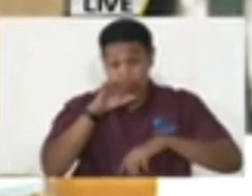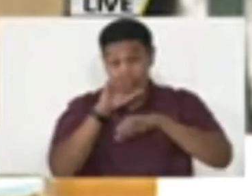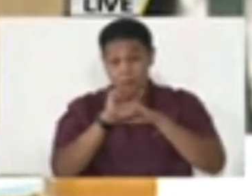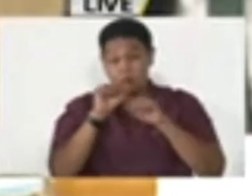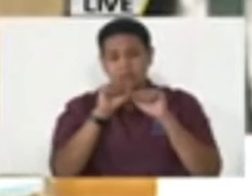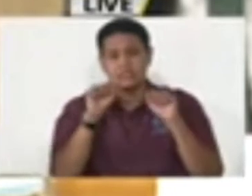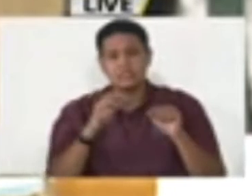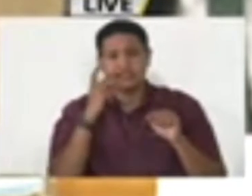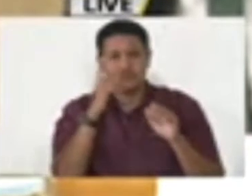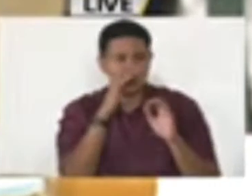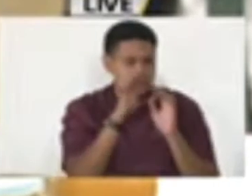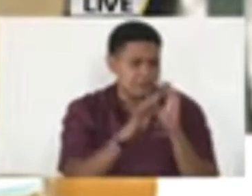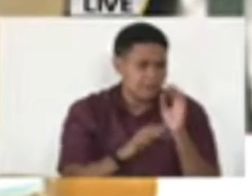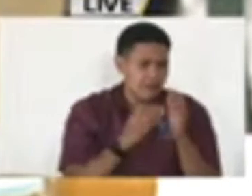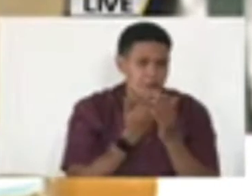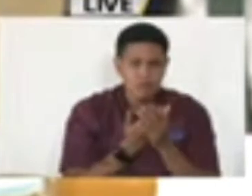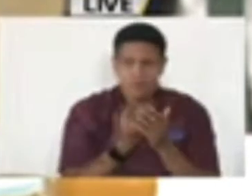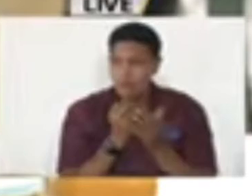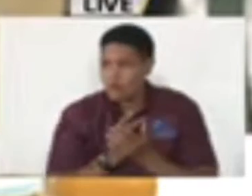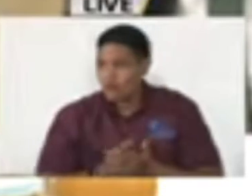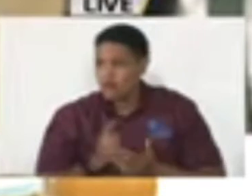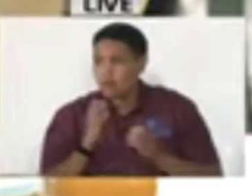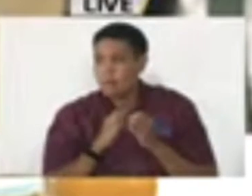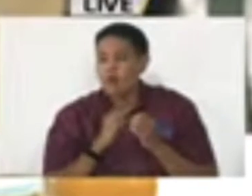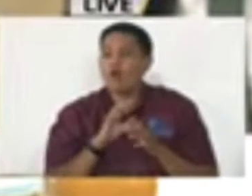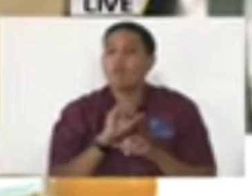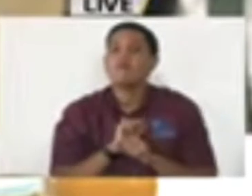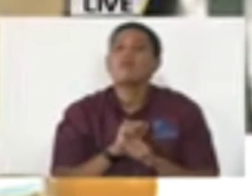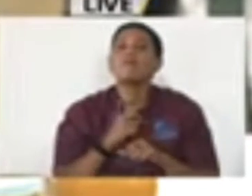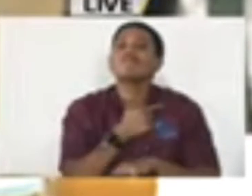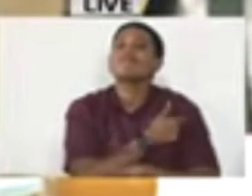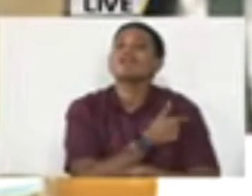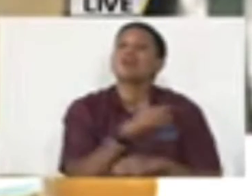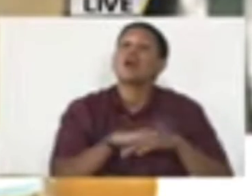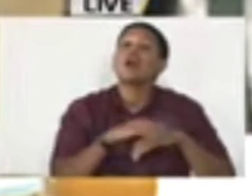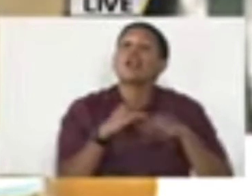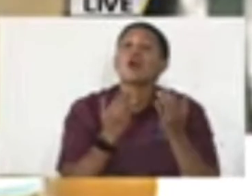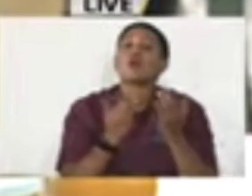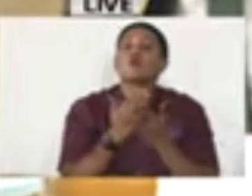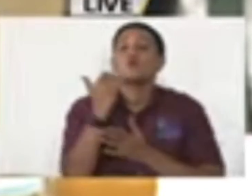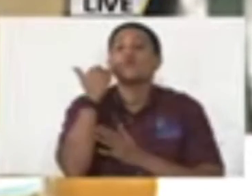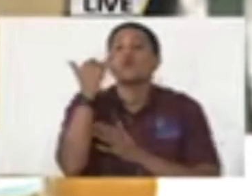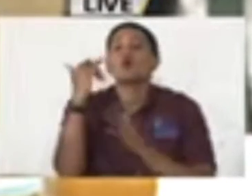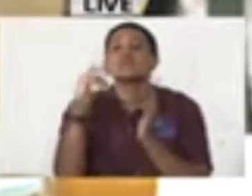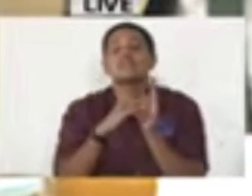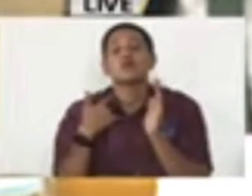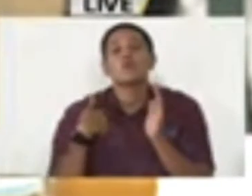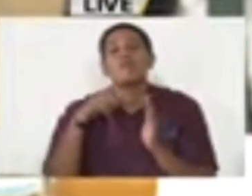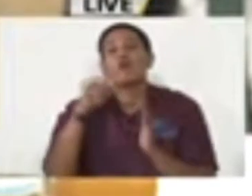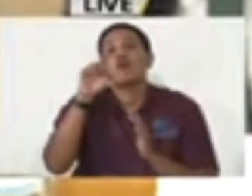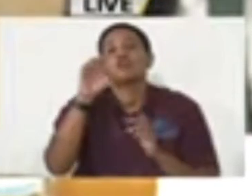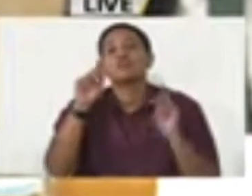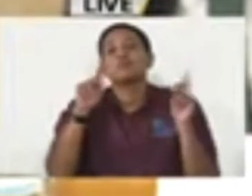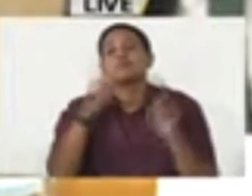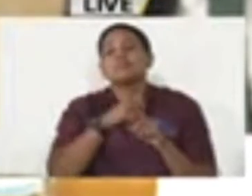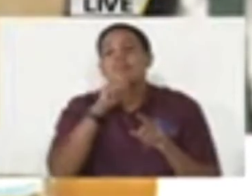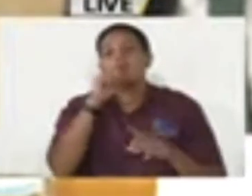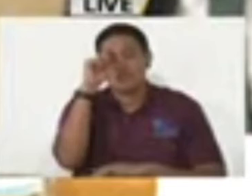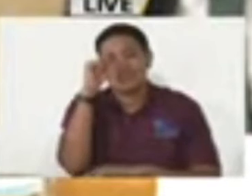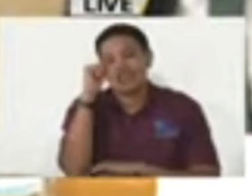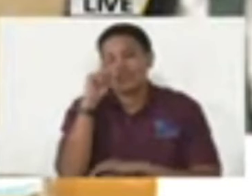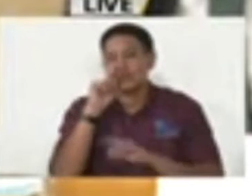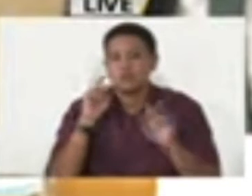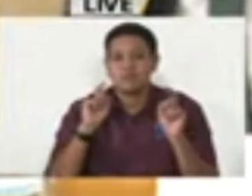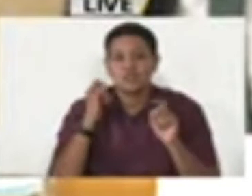for vaccinations, either online or via the call center. We have 100 persons that are dedicated to manning the